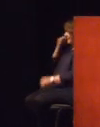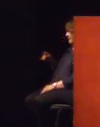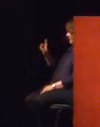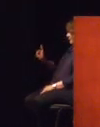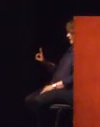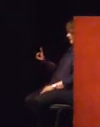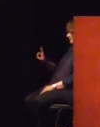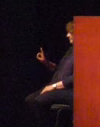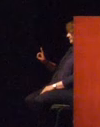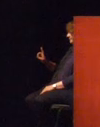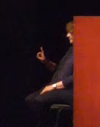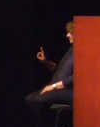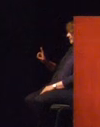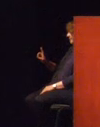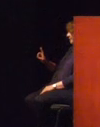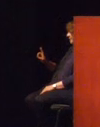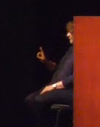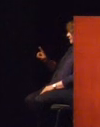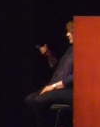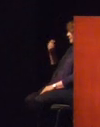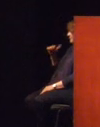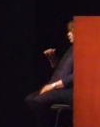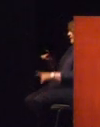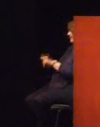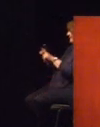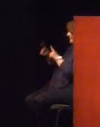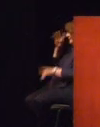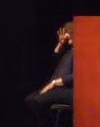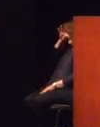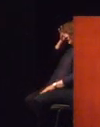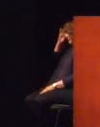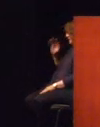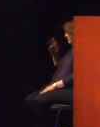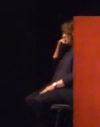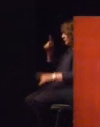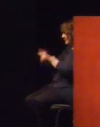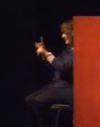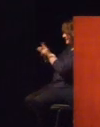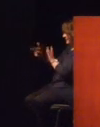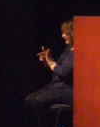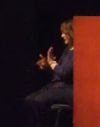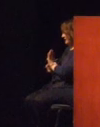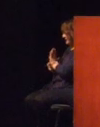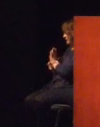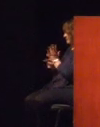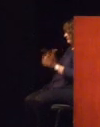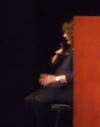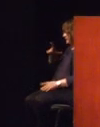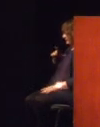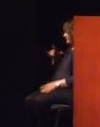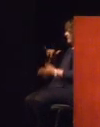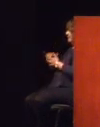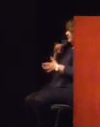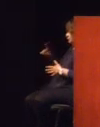and trying to bring together the huge number of initiatives. We looked at all the legislation that really is intended to drive